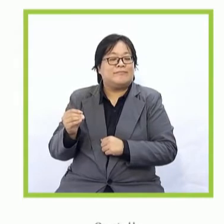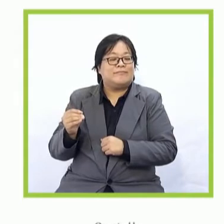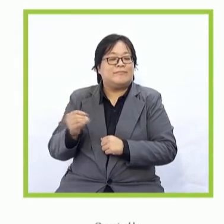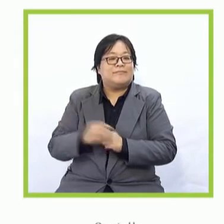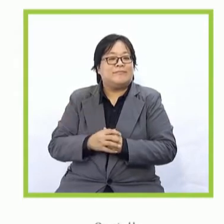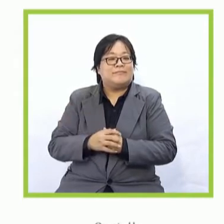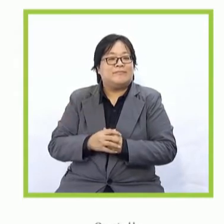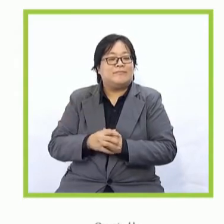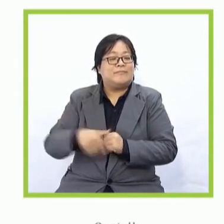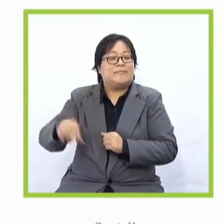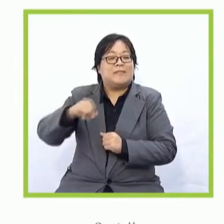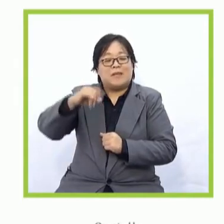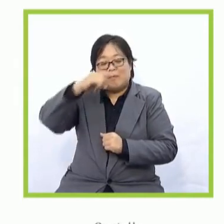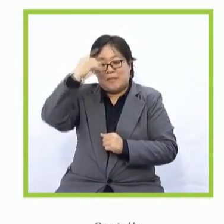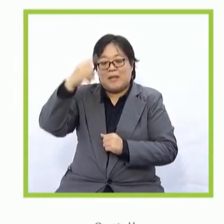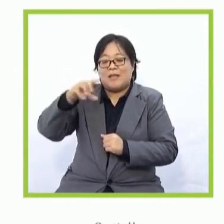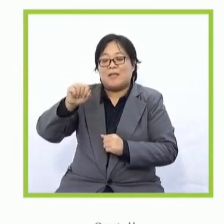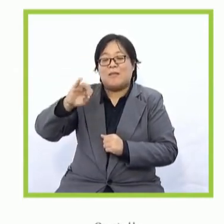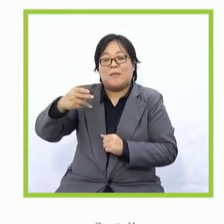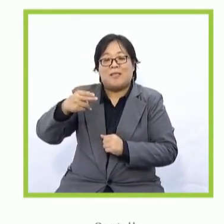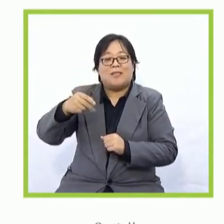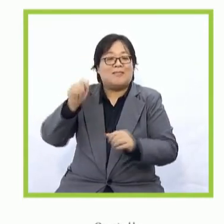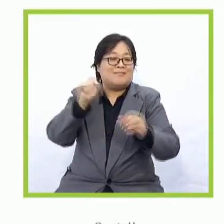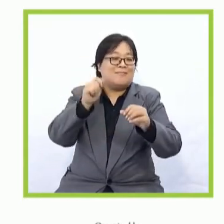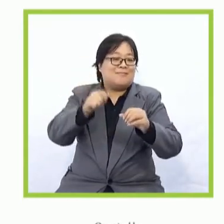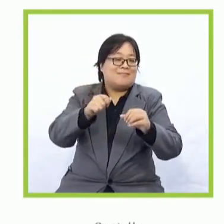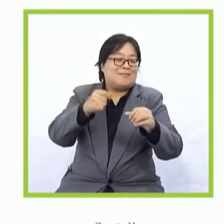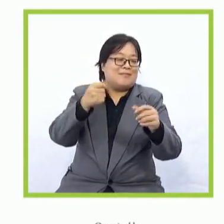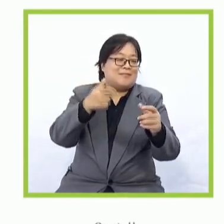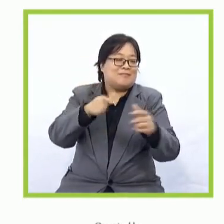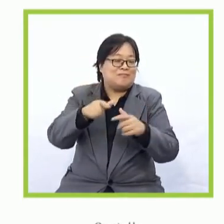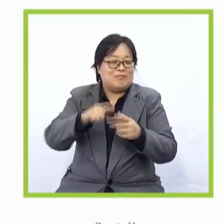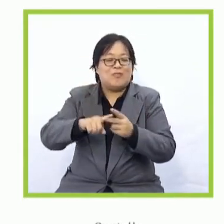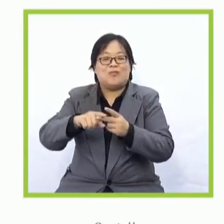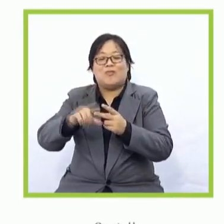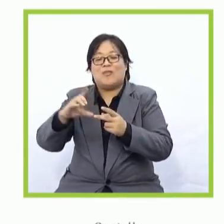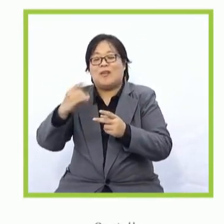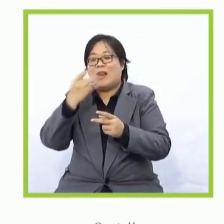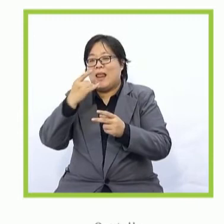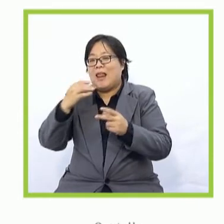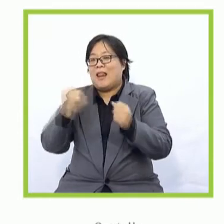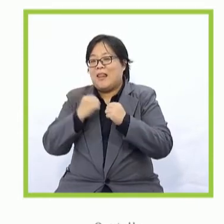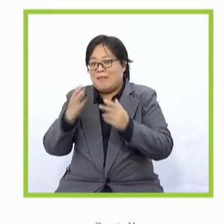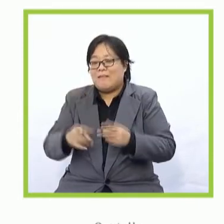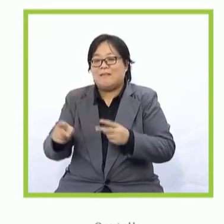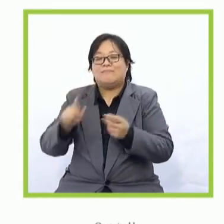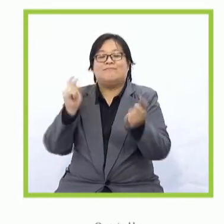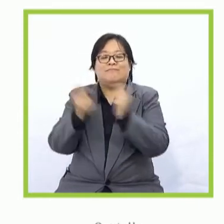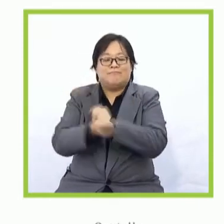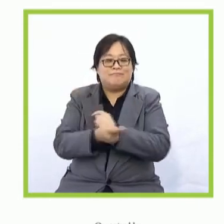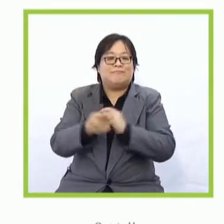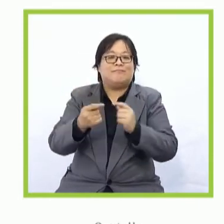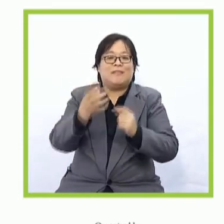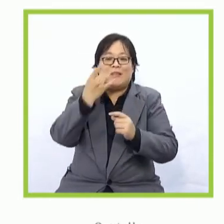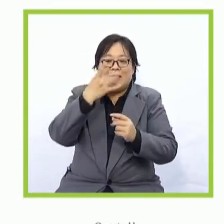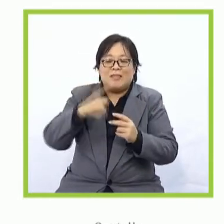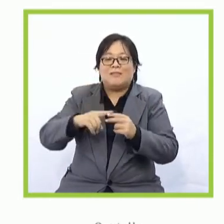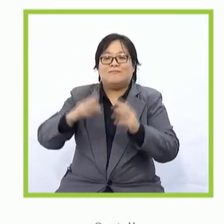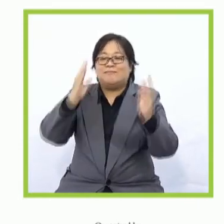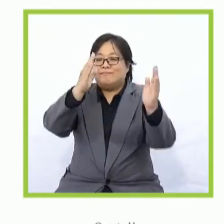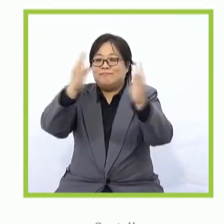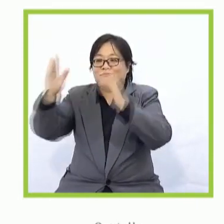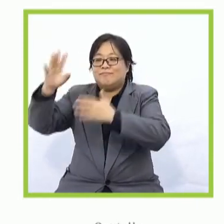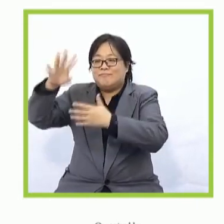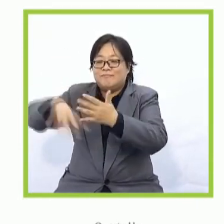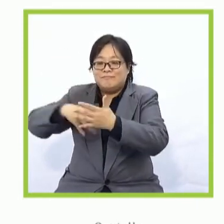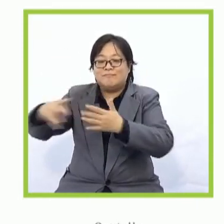the ironsmith, the blacksmith, or the glassblower, they place them under flame. They place the glass or the metal under flame.